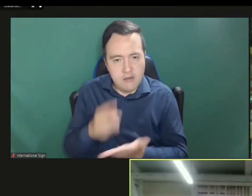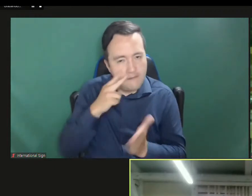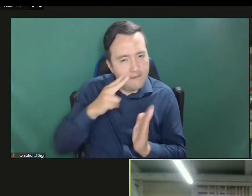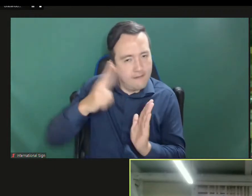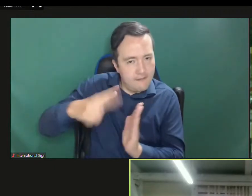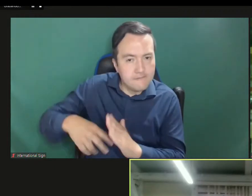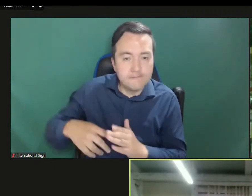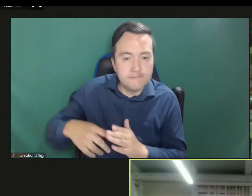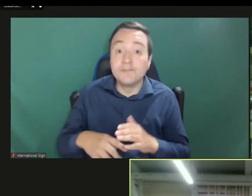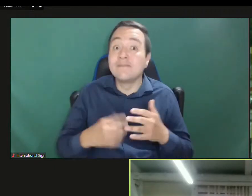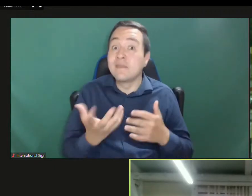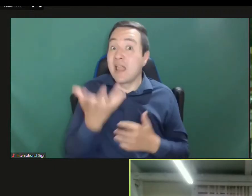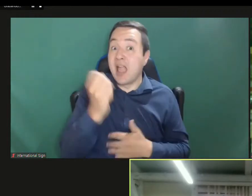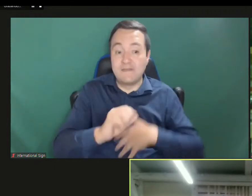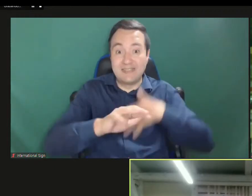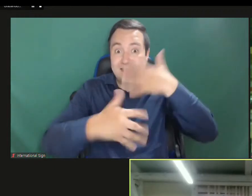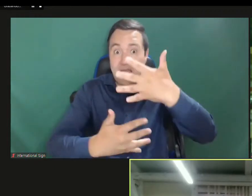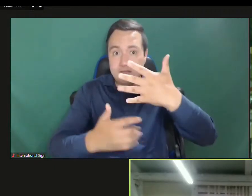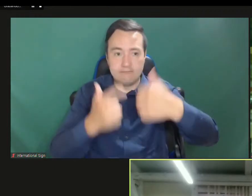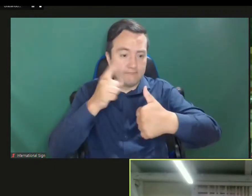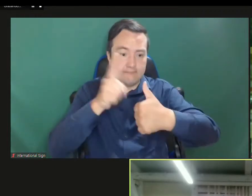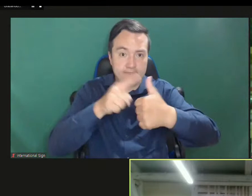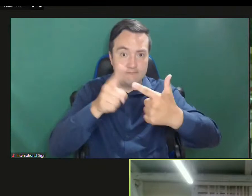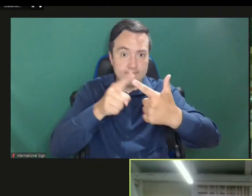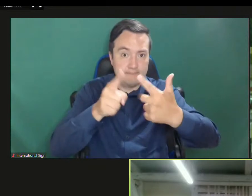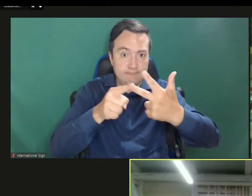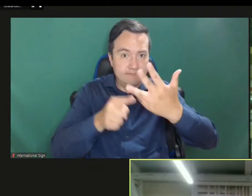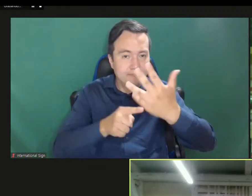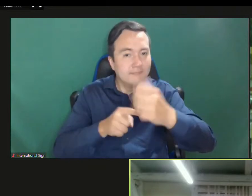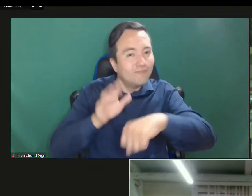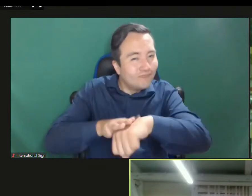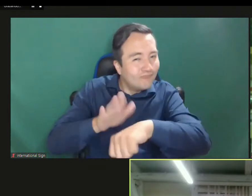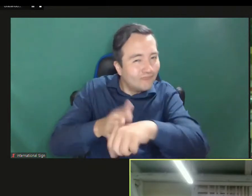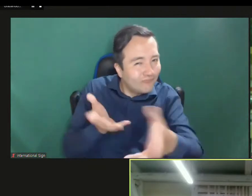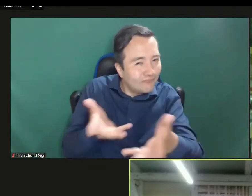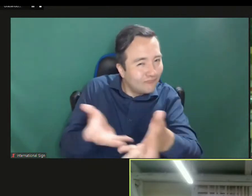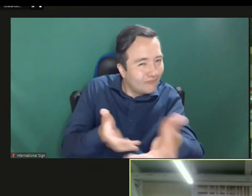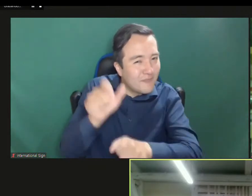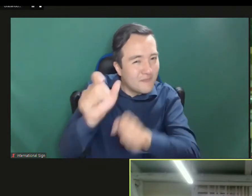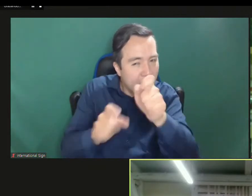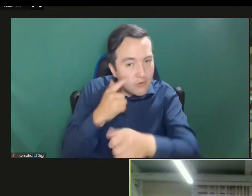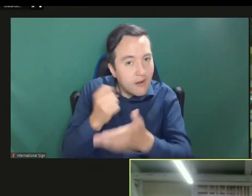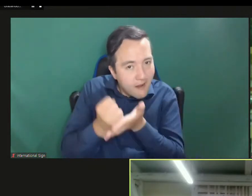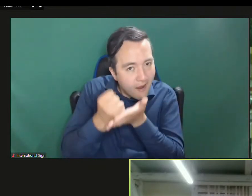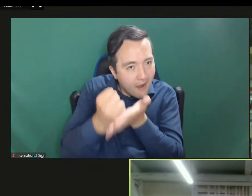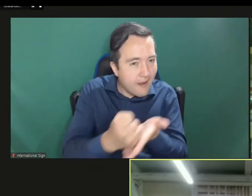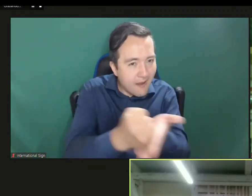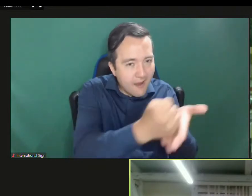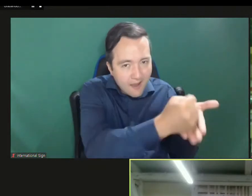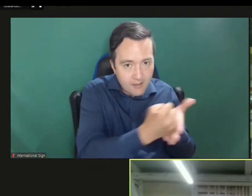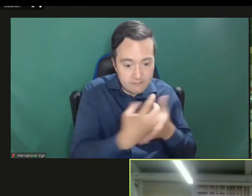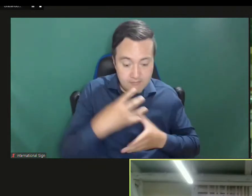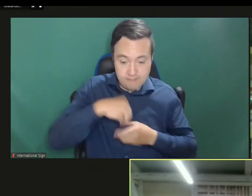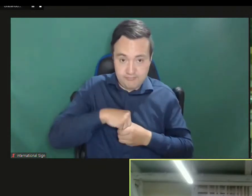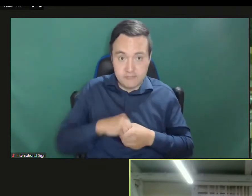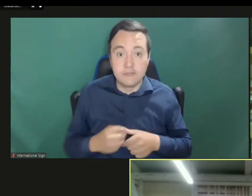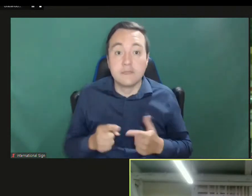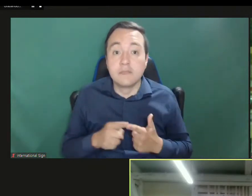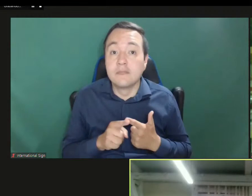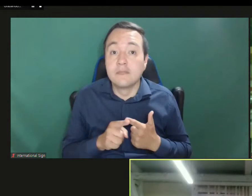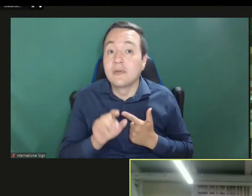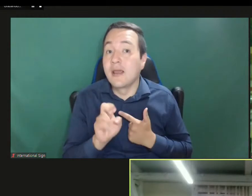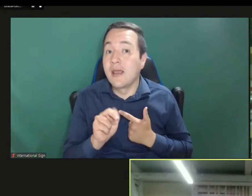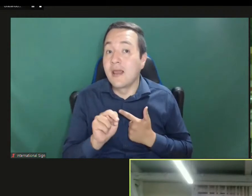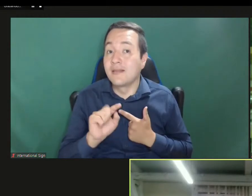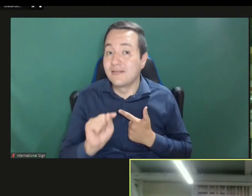of your immune system, tobacco use and COVID-19, what you need to know, alcohol and COVID-19, what you